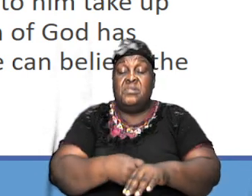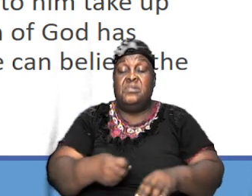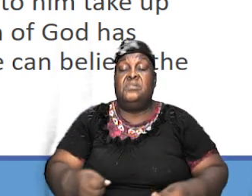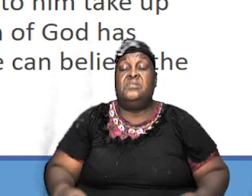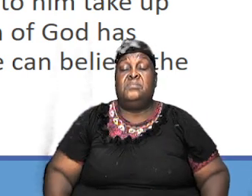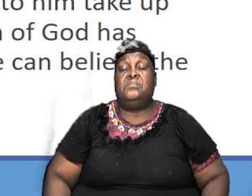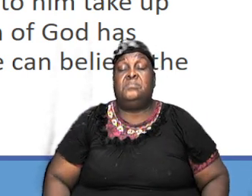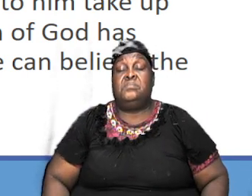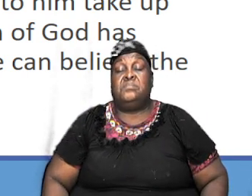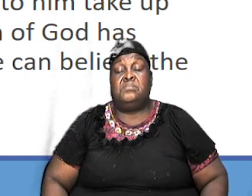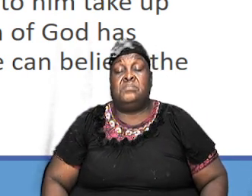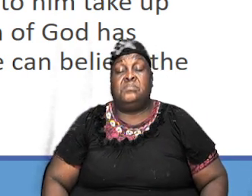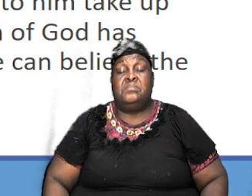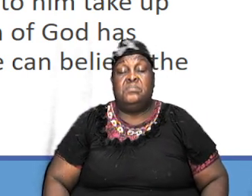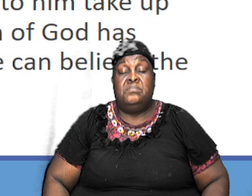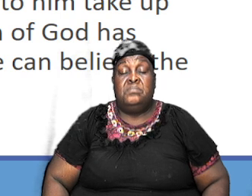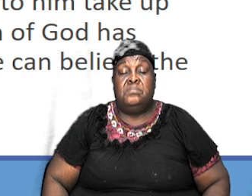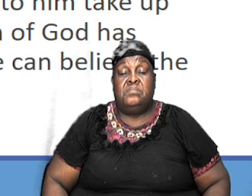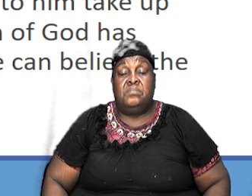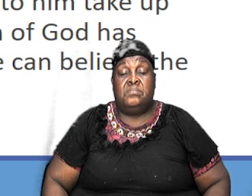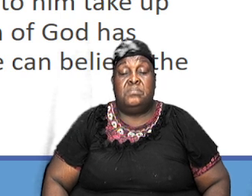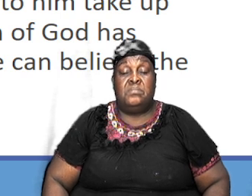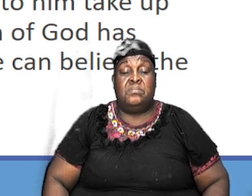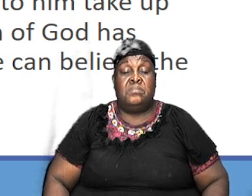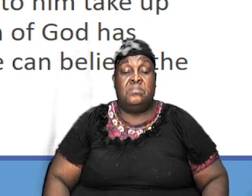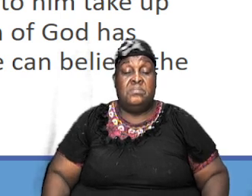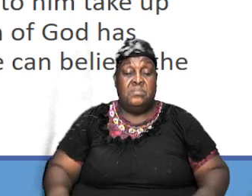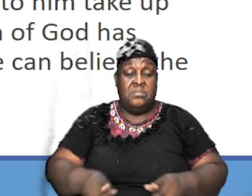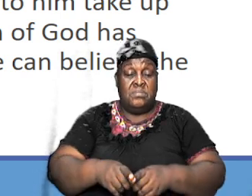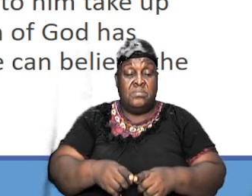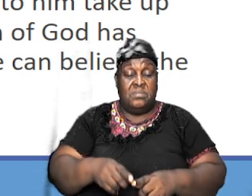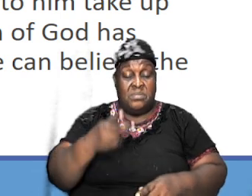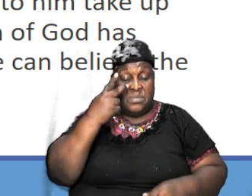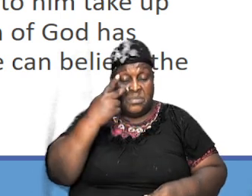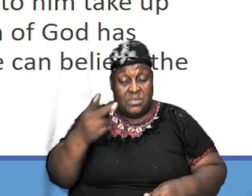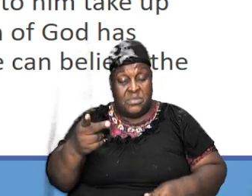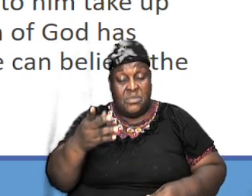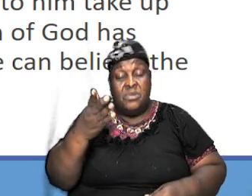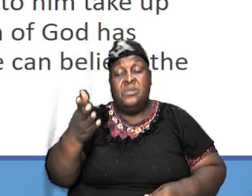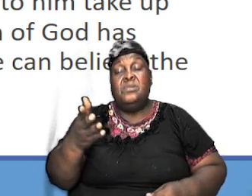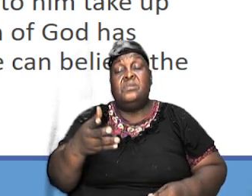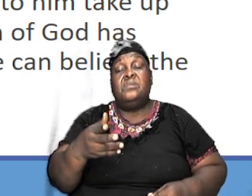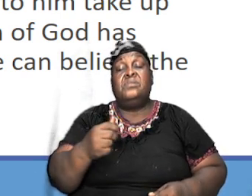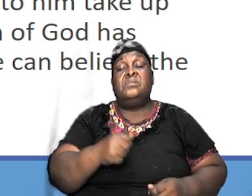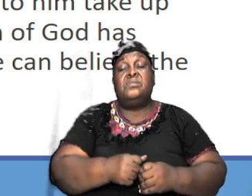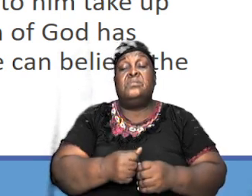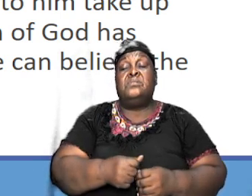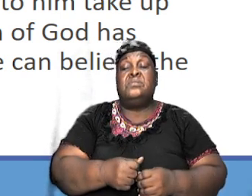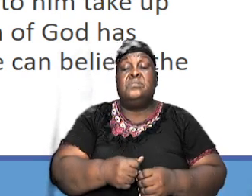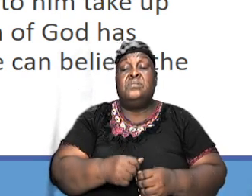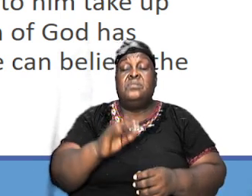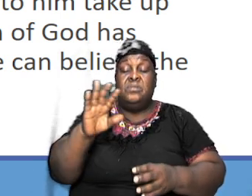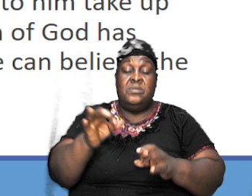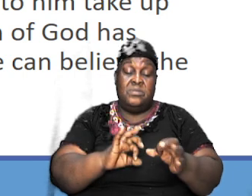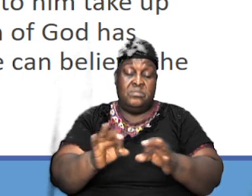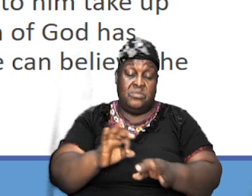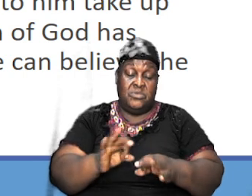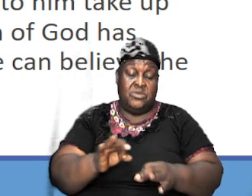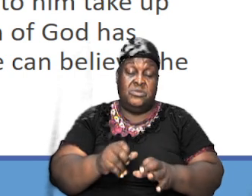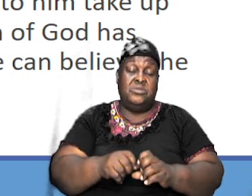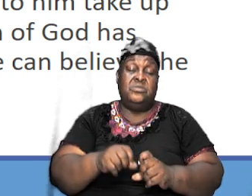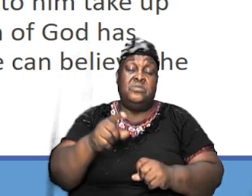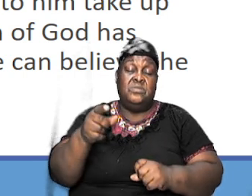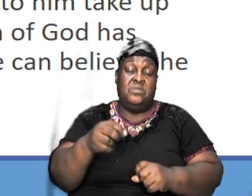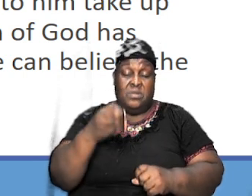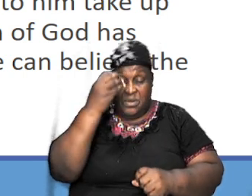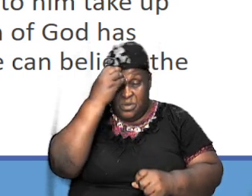know, that's what I put out there. I mean, as I said, I look forward to your view and to your interpretation of your